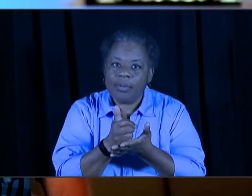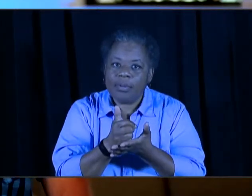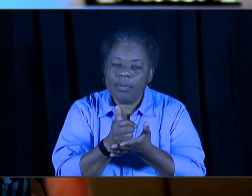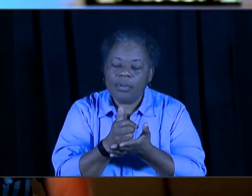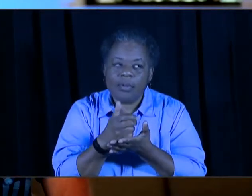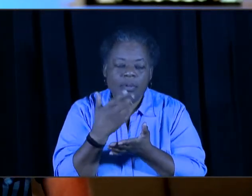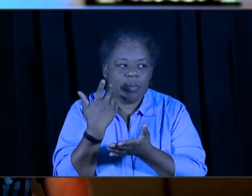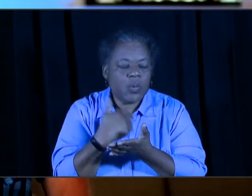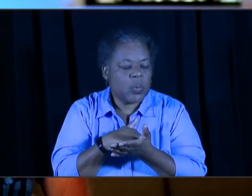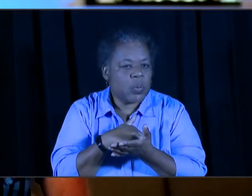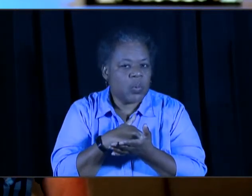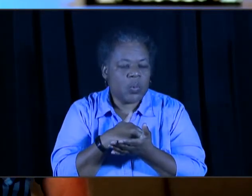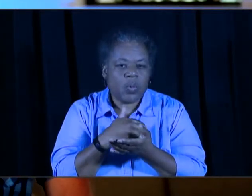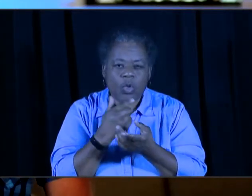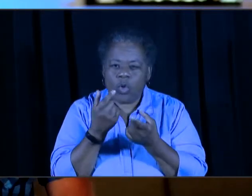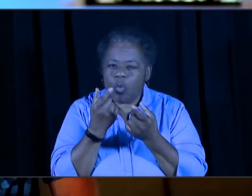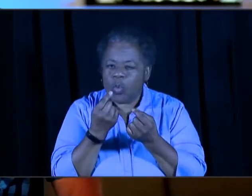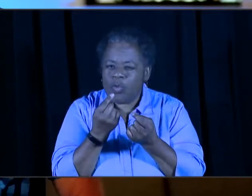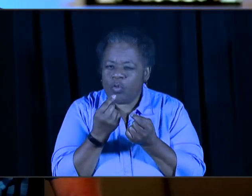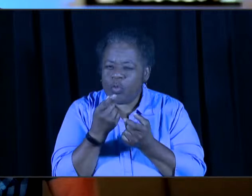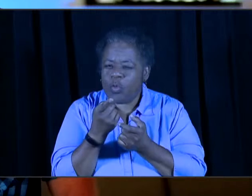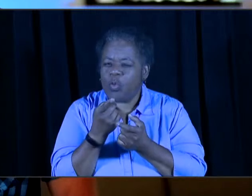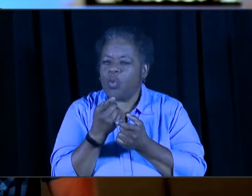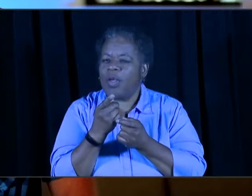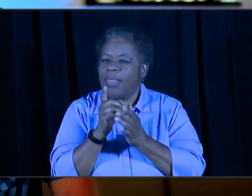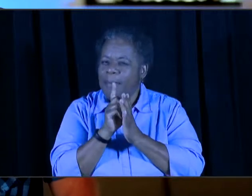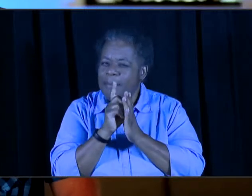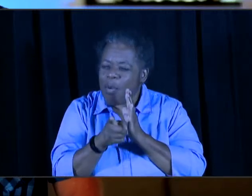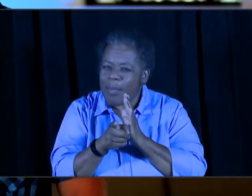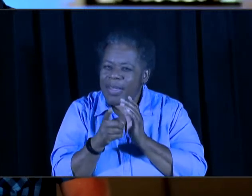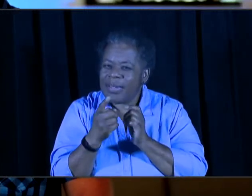What will you do with that moment? What will you say?